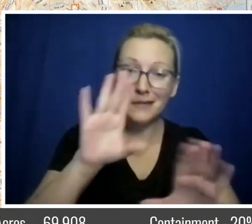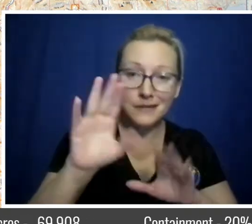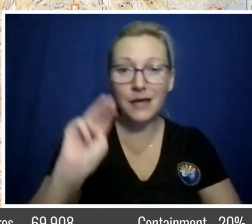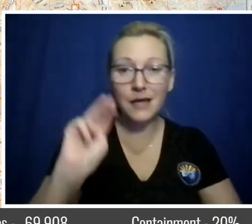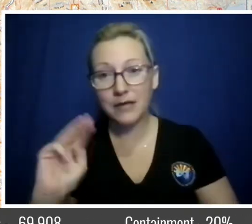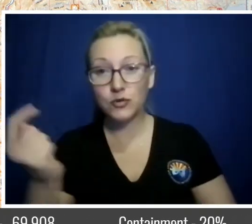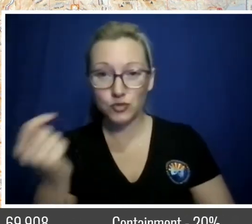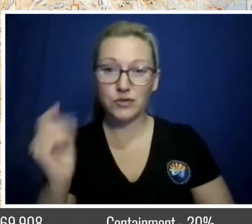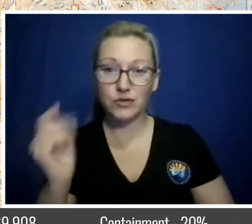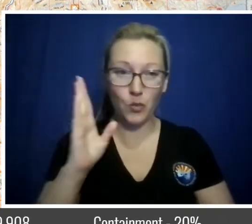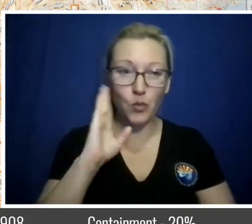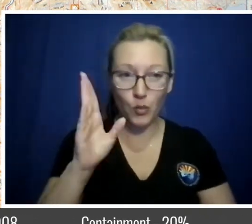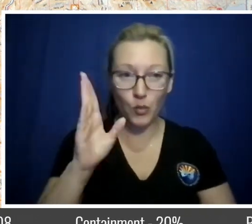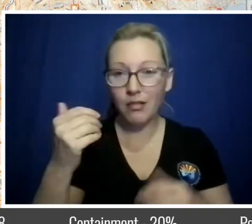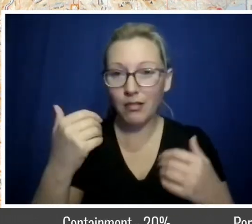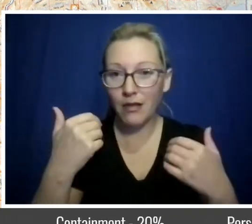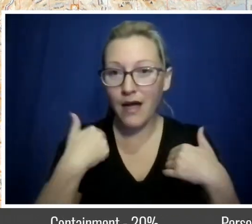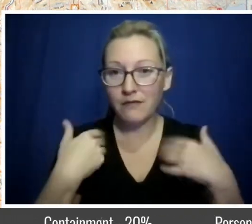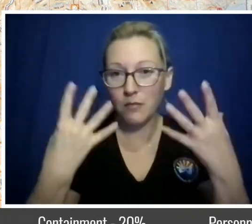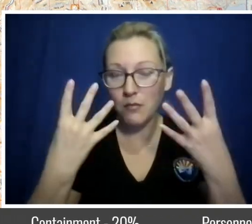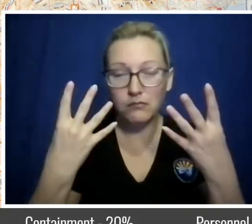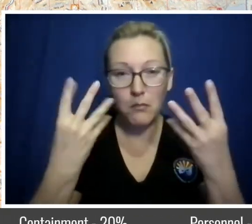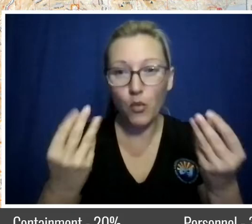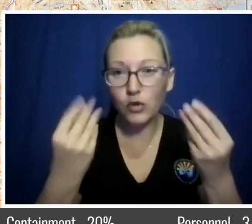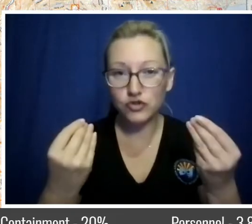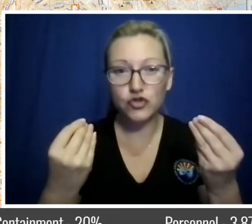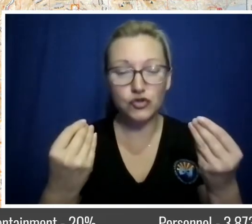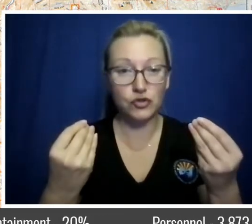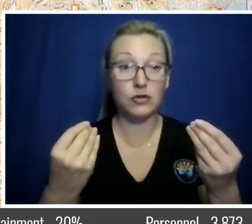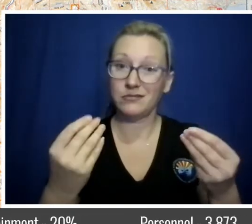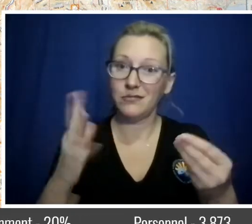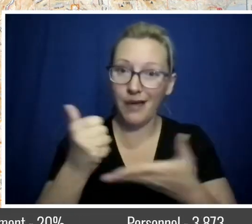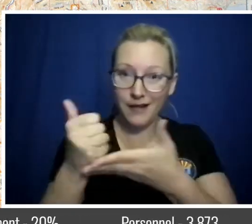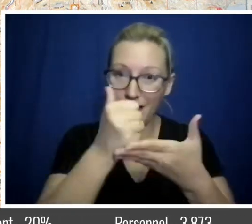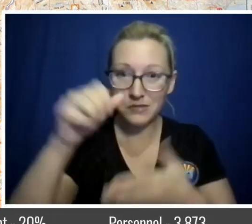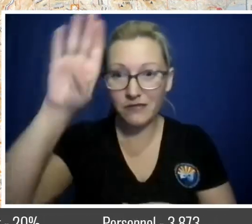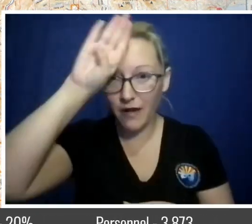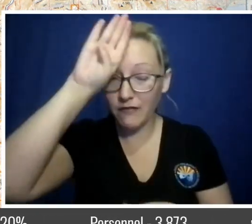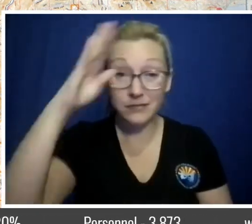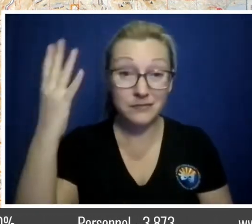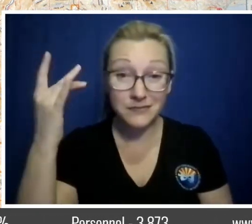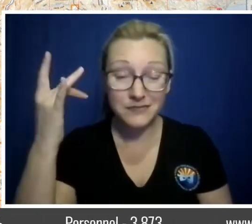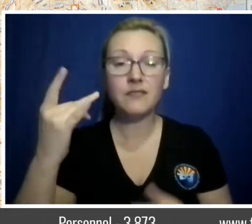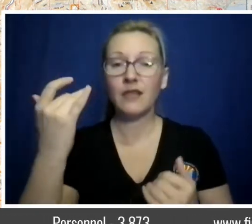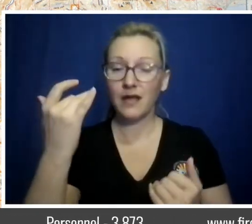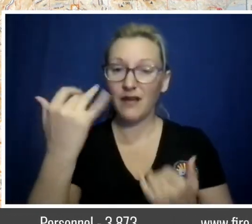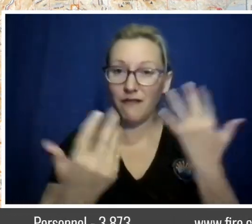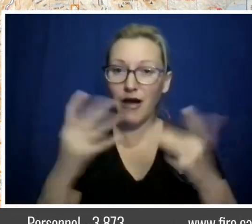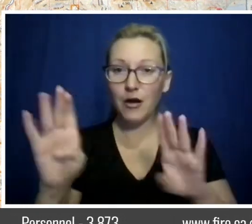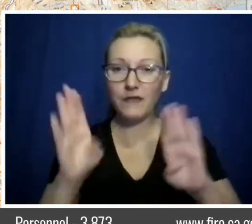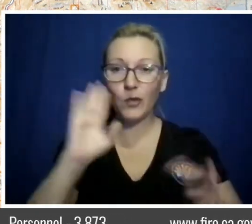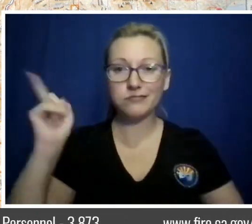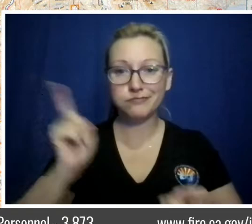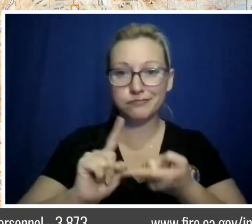will help the firefighting efforts in terms of subduing the fire behavior and giving our firefighters a chance to come in